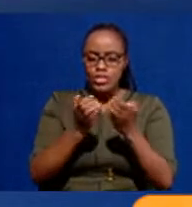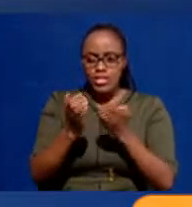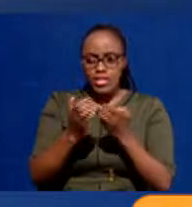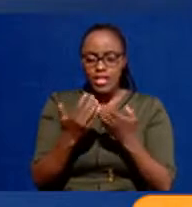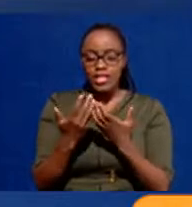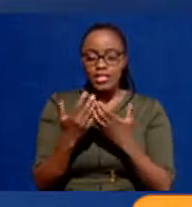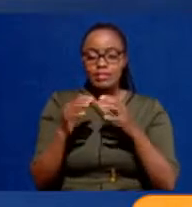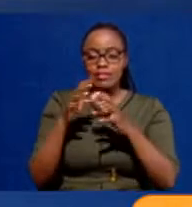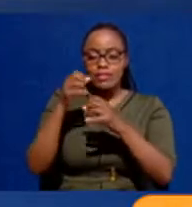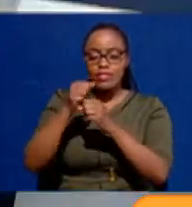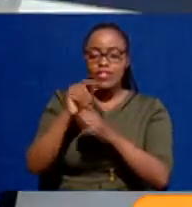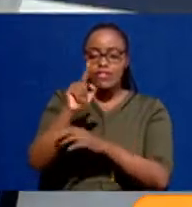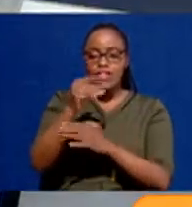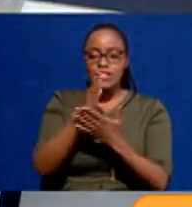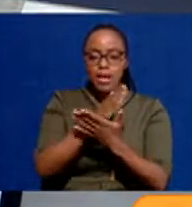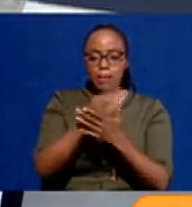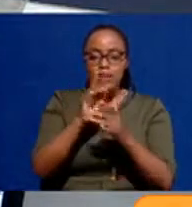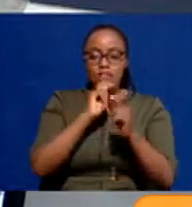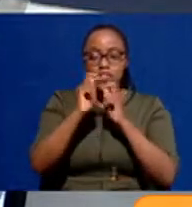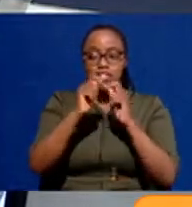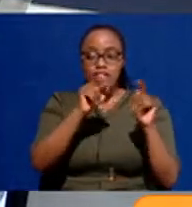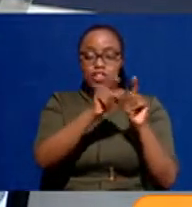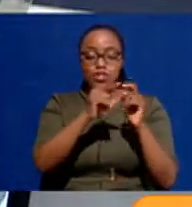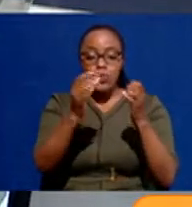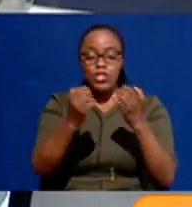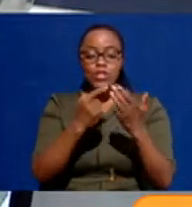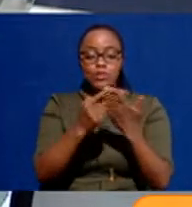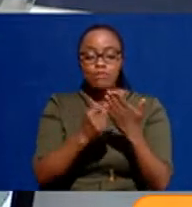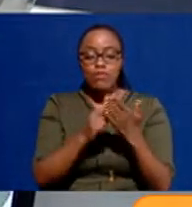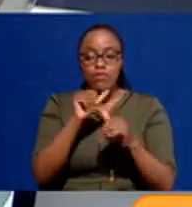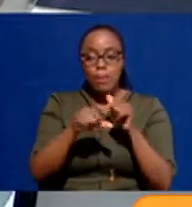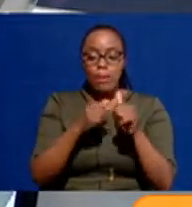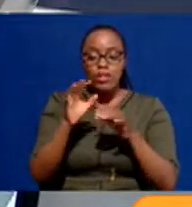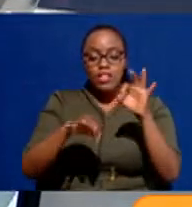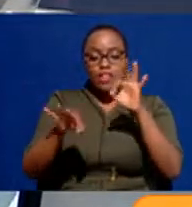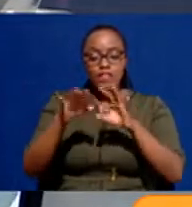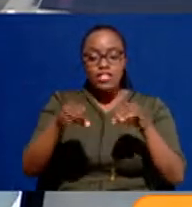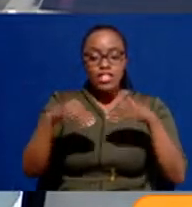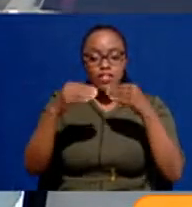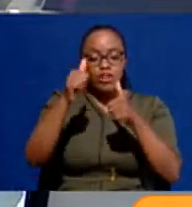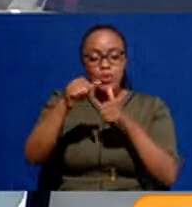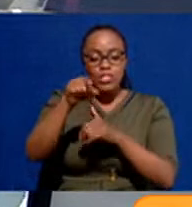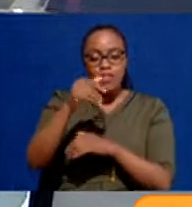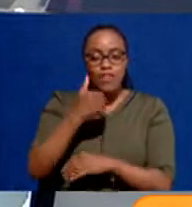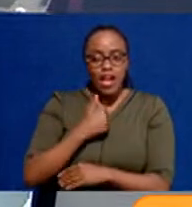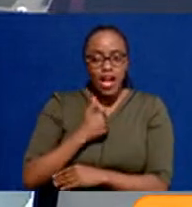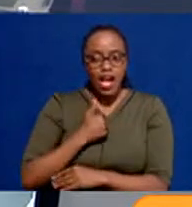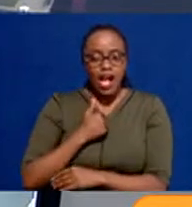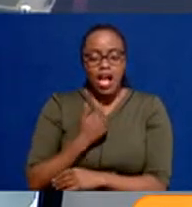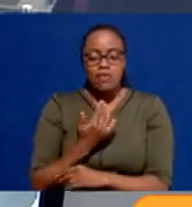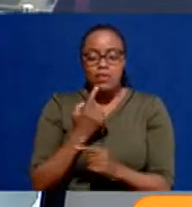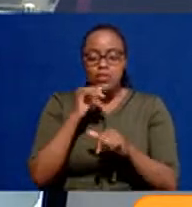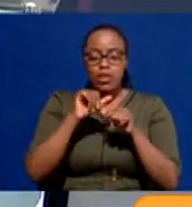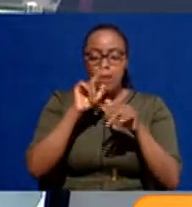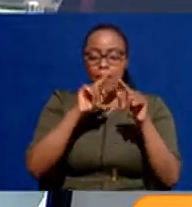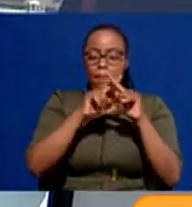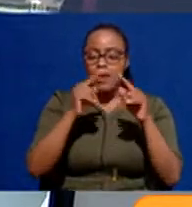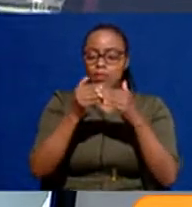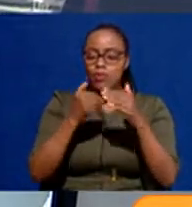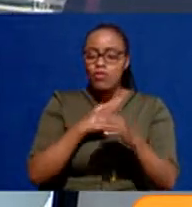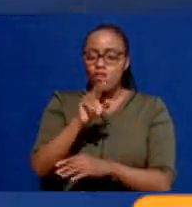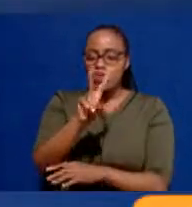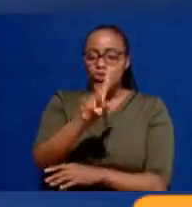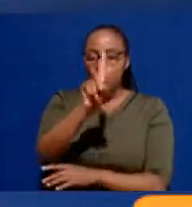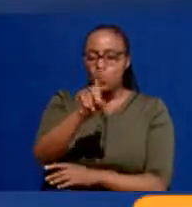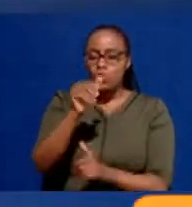we did the first part of the interview, and we do need to talk a bit about the fertilizer distribution that she got into a bit earlier on. But before that, I have two questions